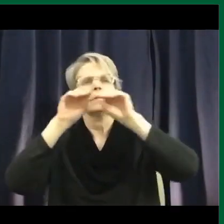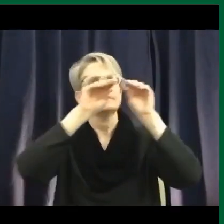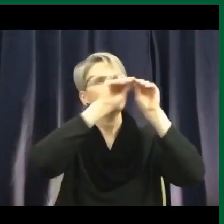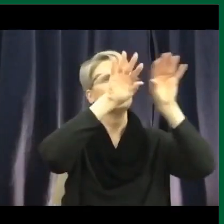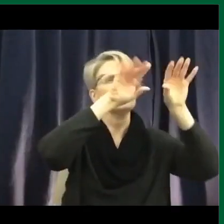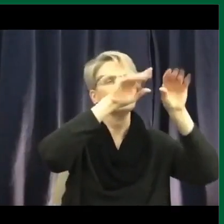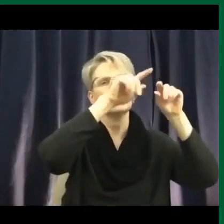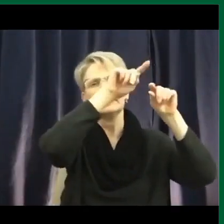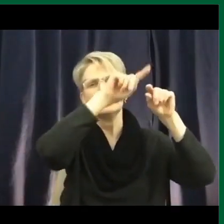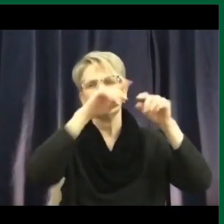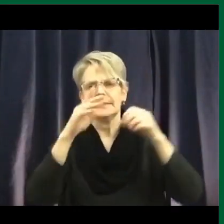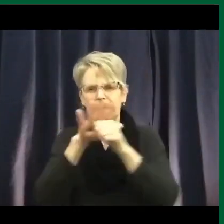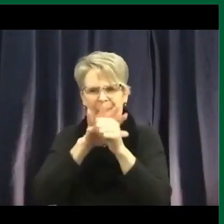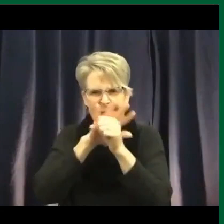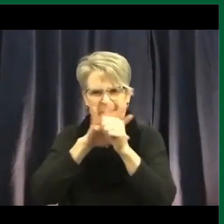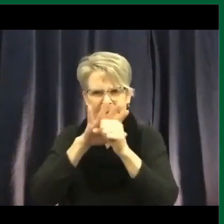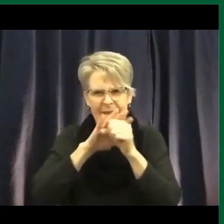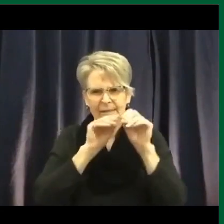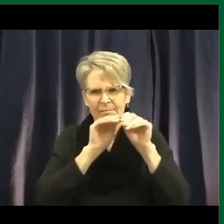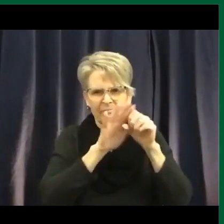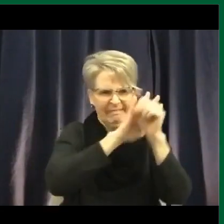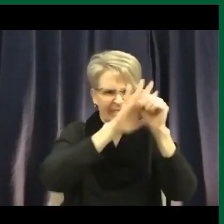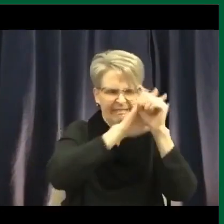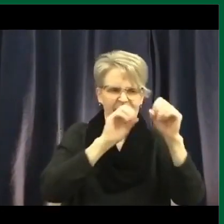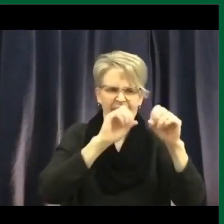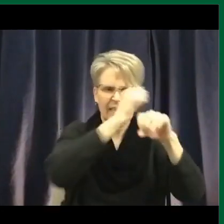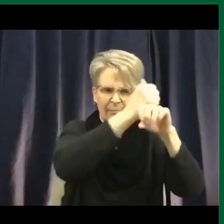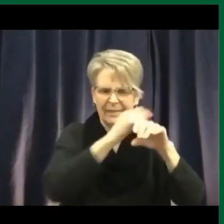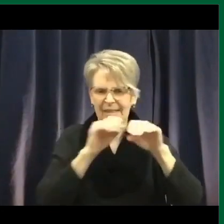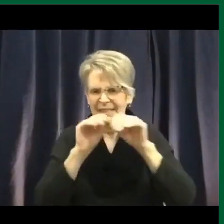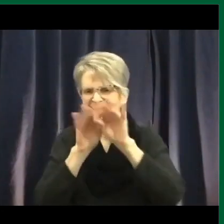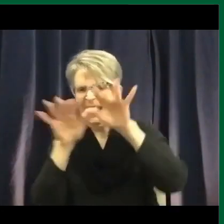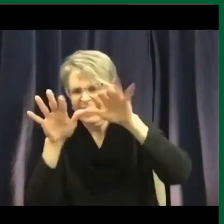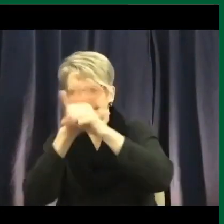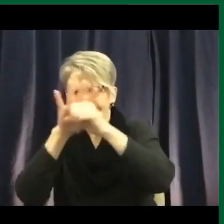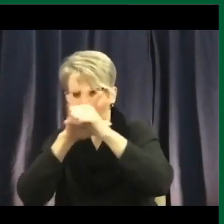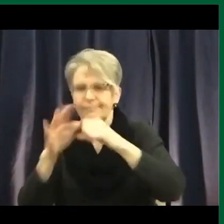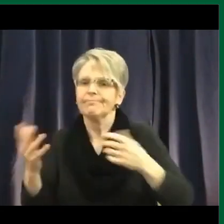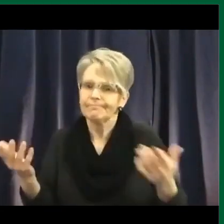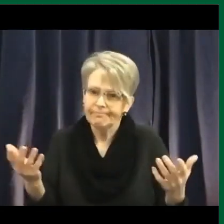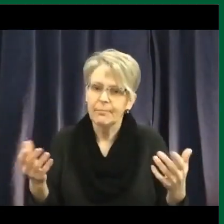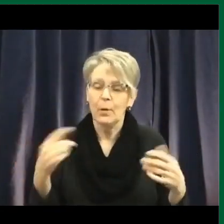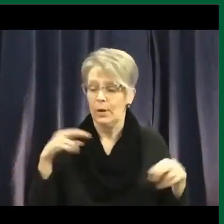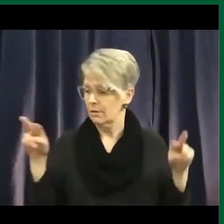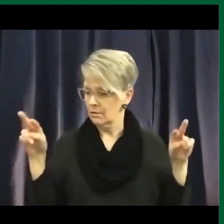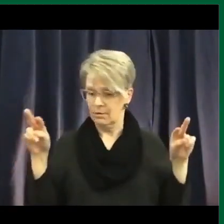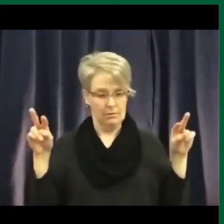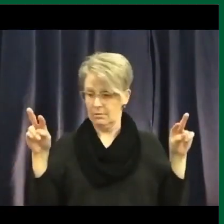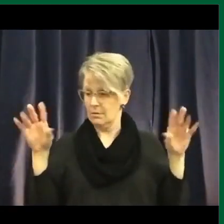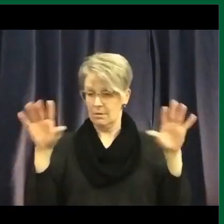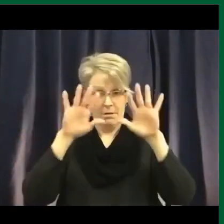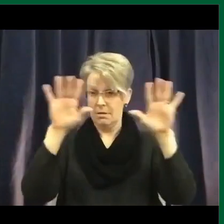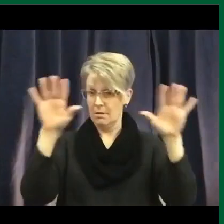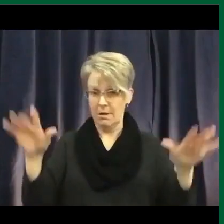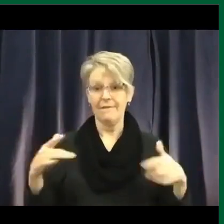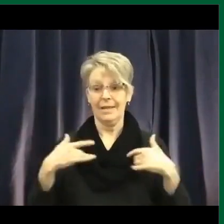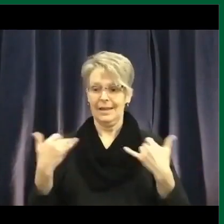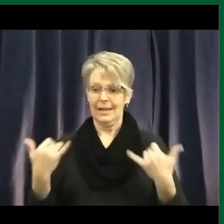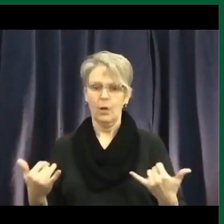very localized area or community. And so given all that context, I think we are in a better place right